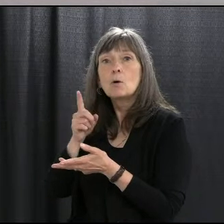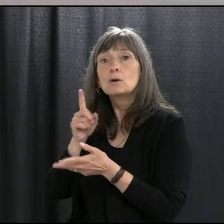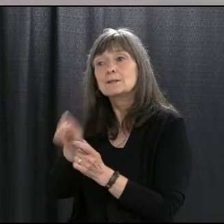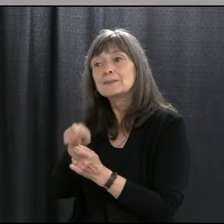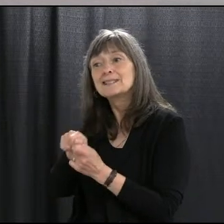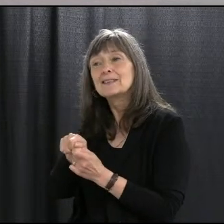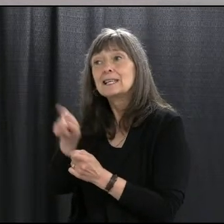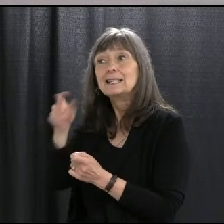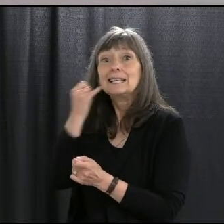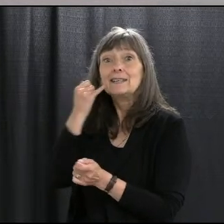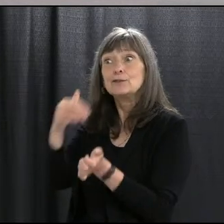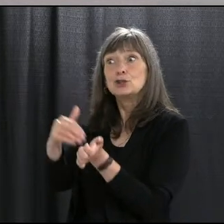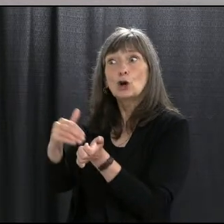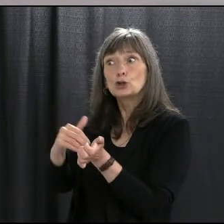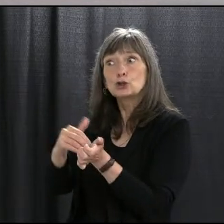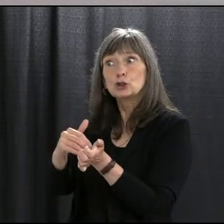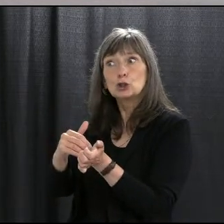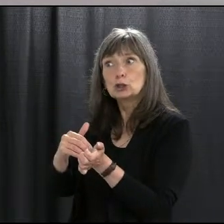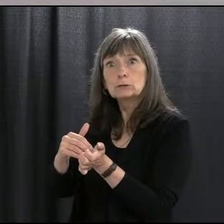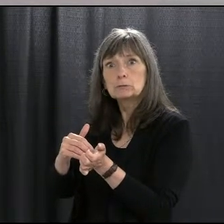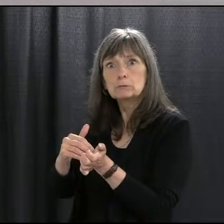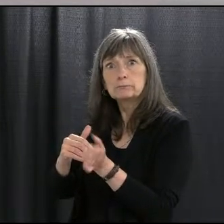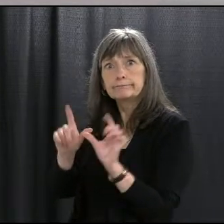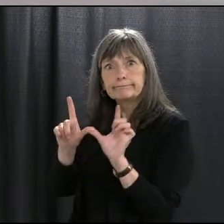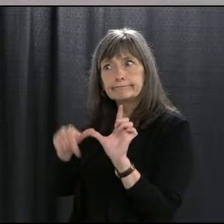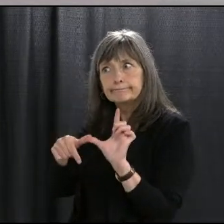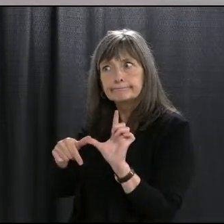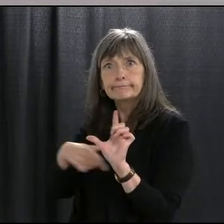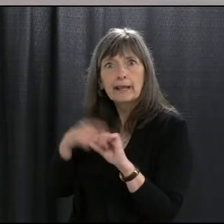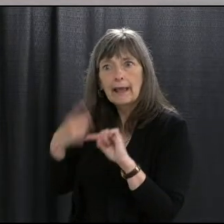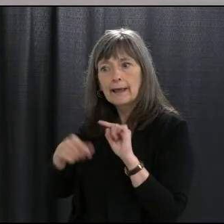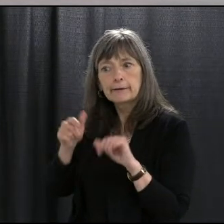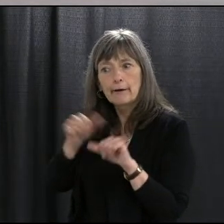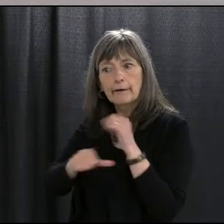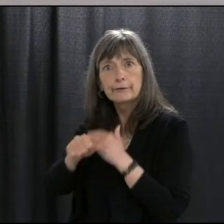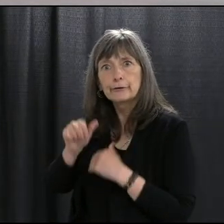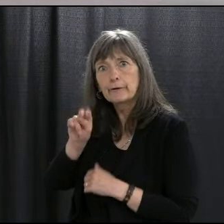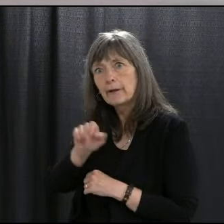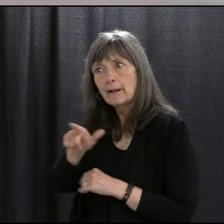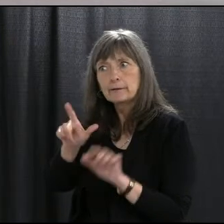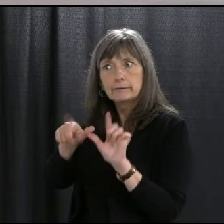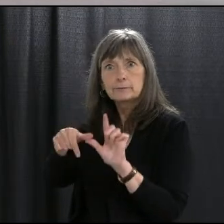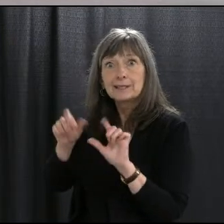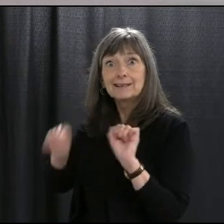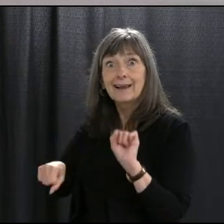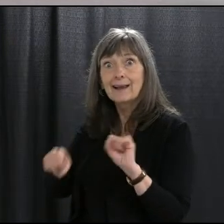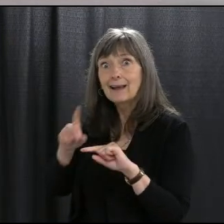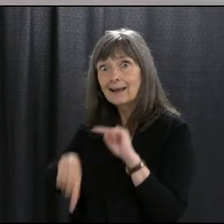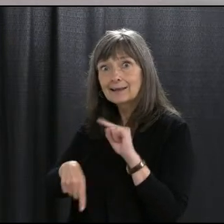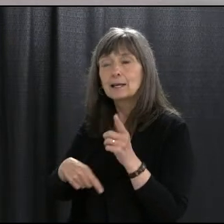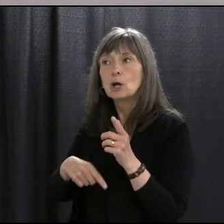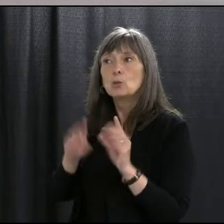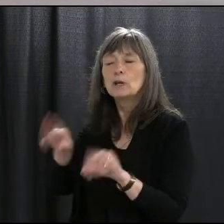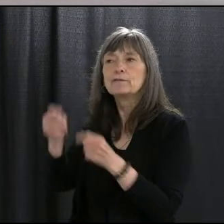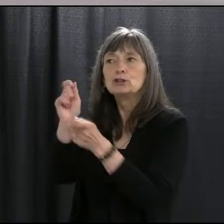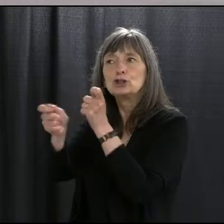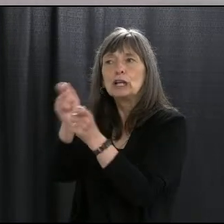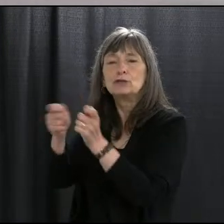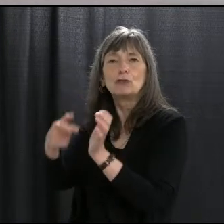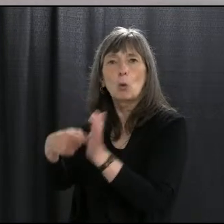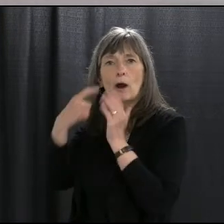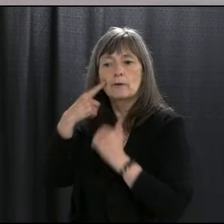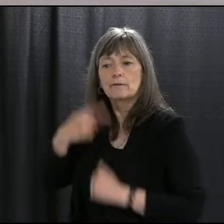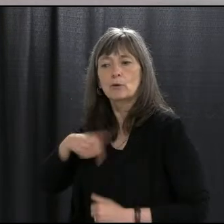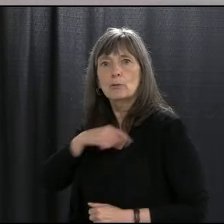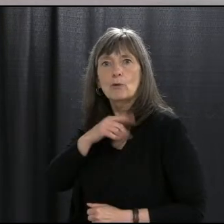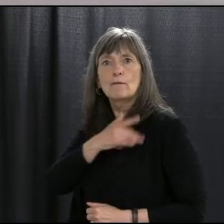hadn't previously been licensed or able to be licensed in this province, the ability for licensure. So we're looking